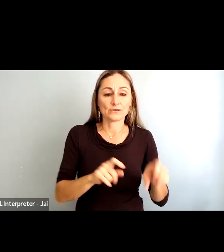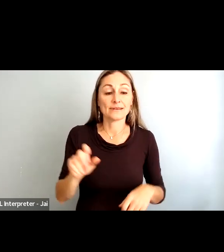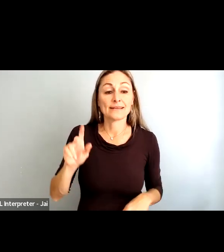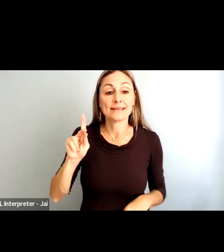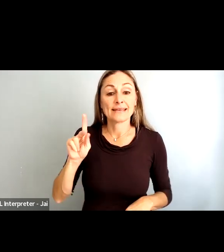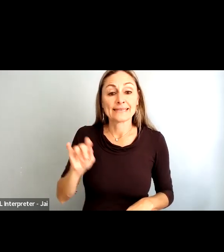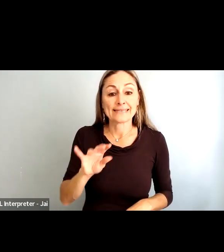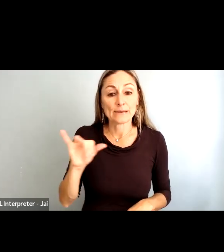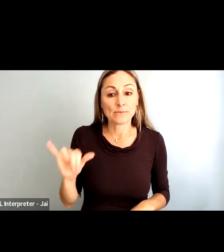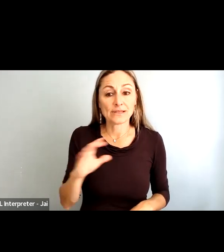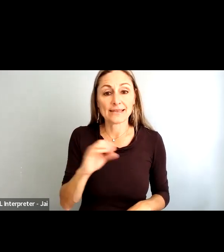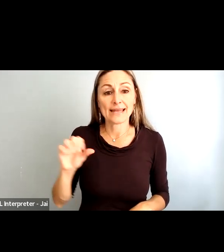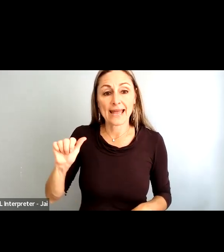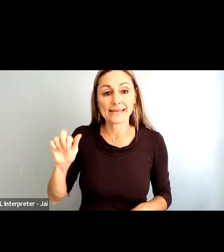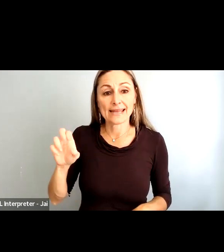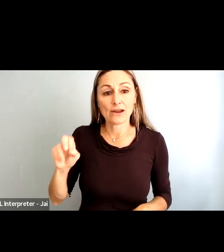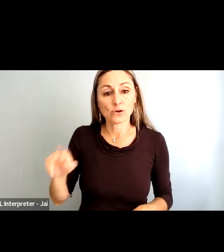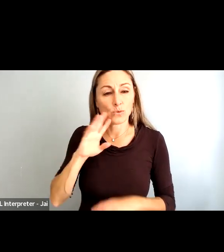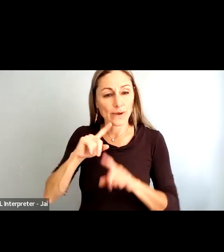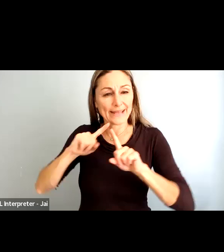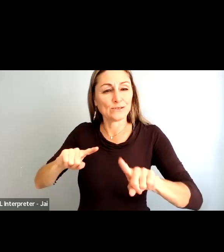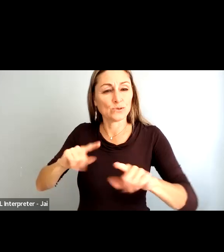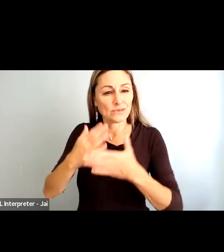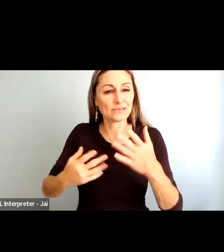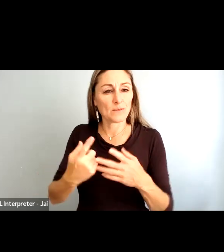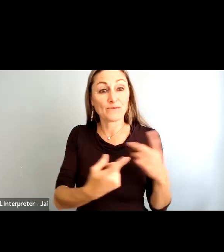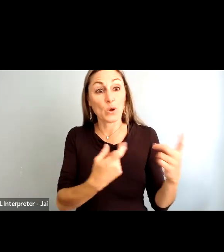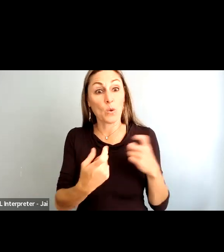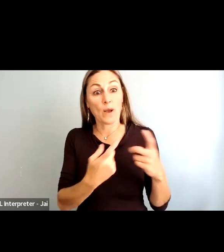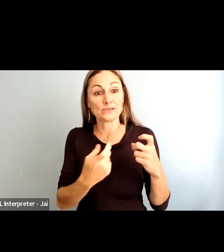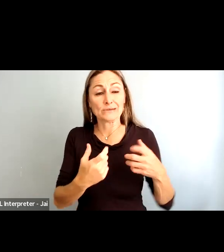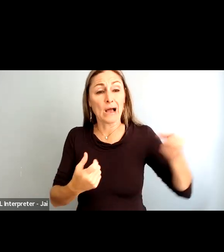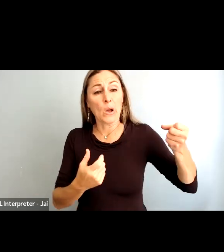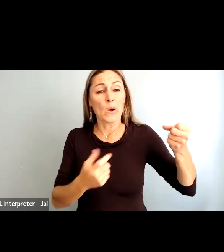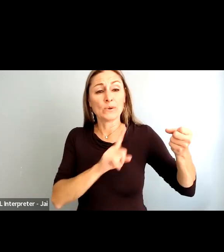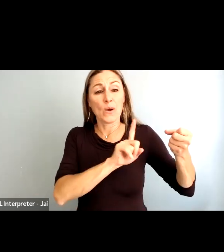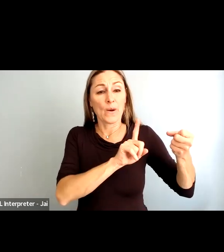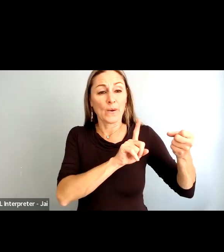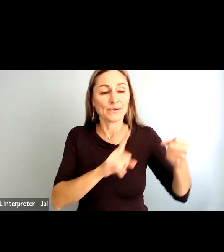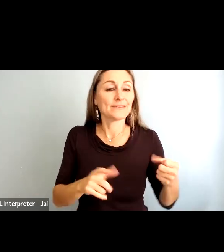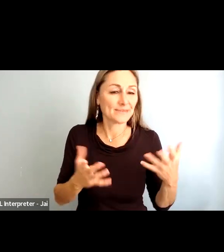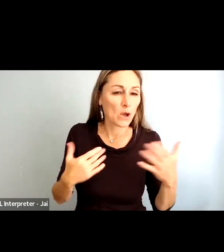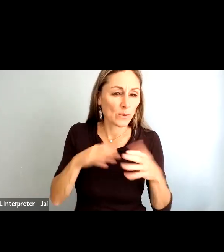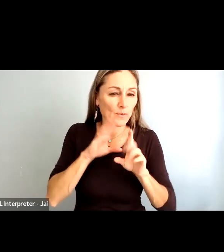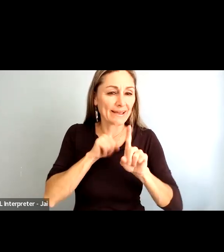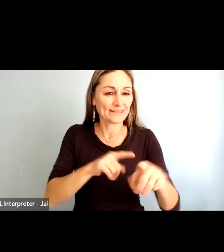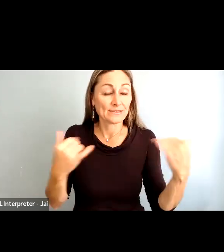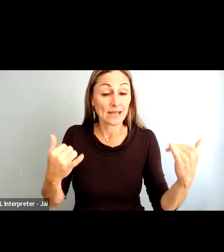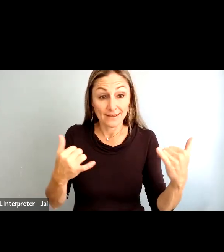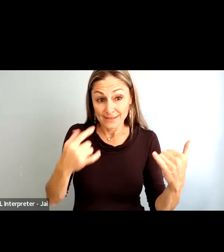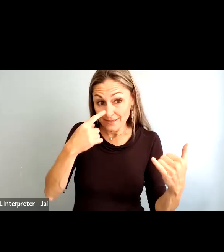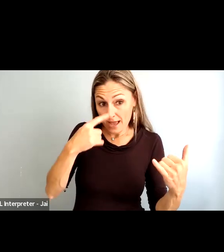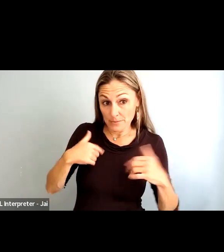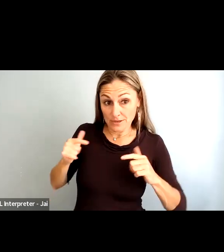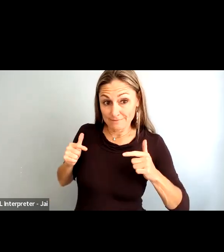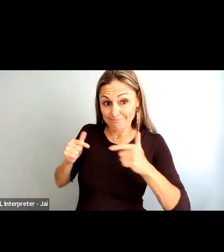going to answer a couple of the questions that you all asked that we didn't have a chance to answer. So Kimberly and Aaron, I'm going to